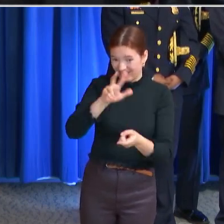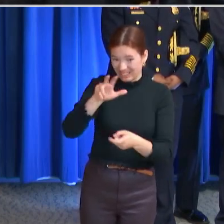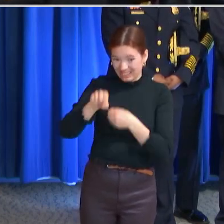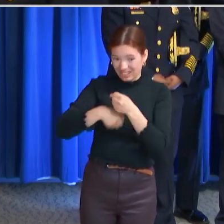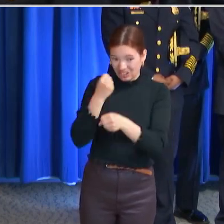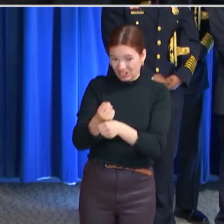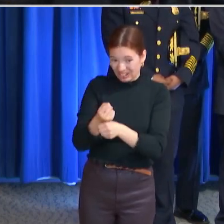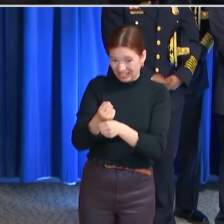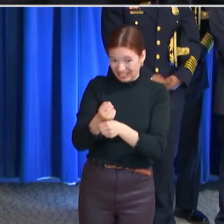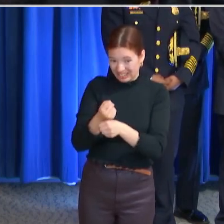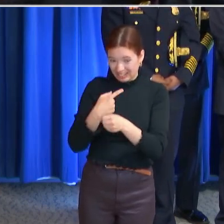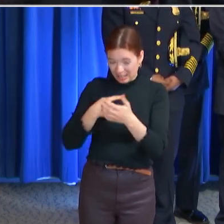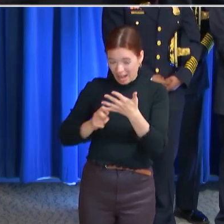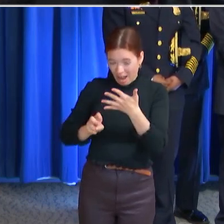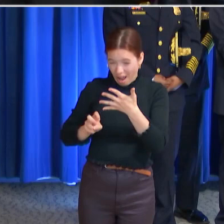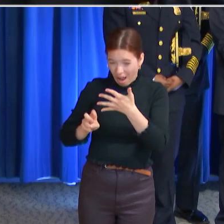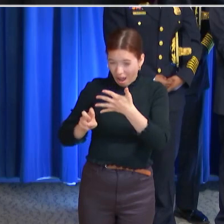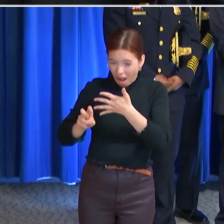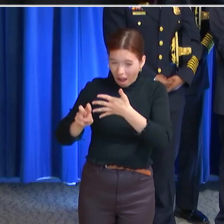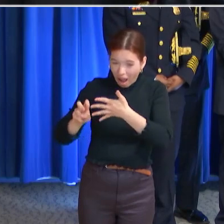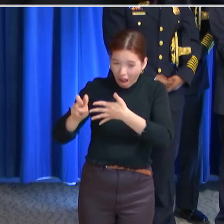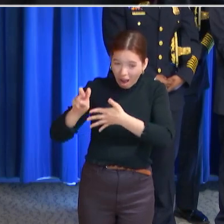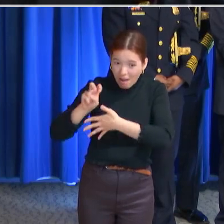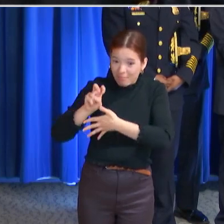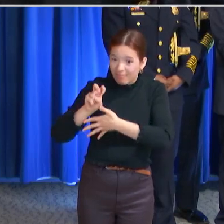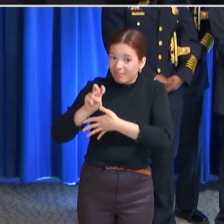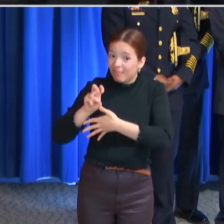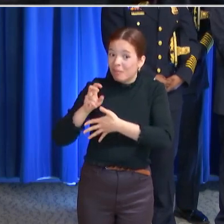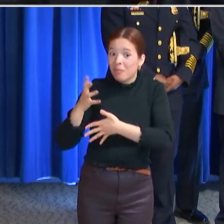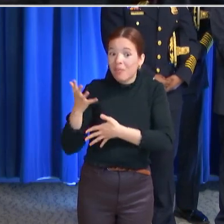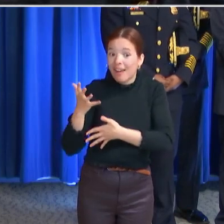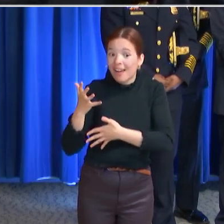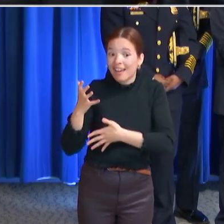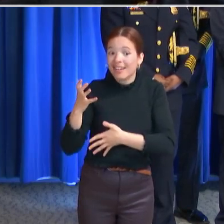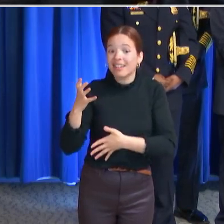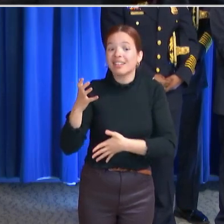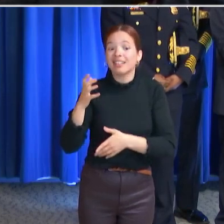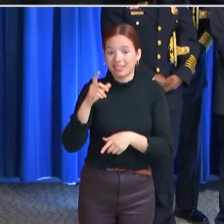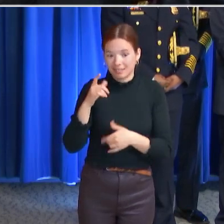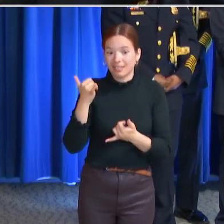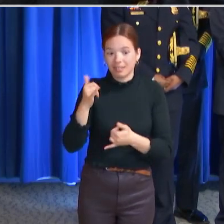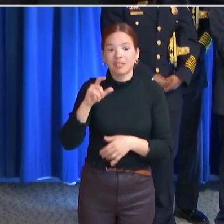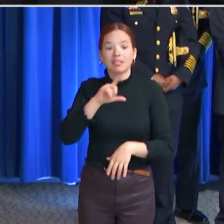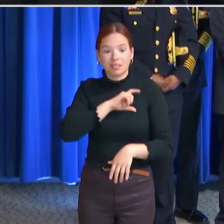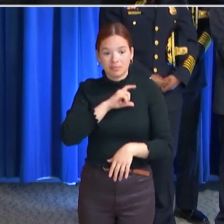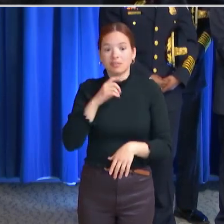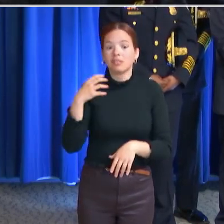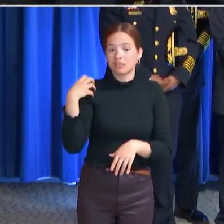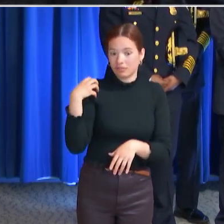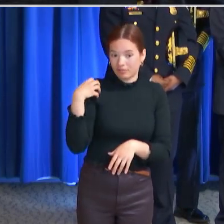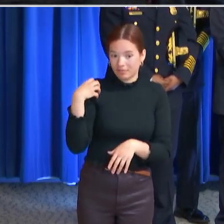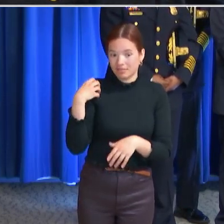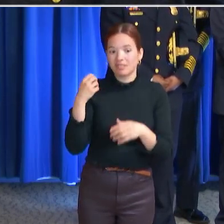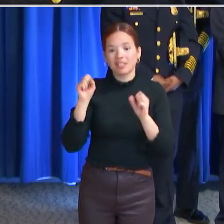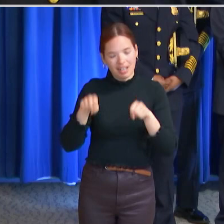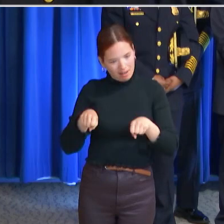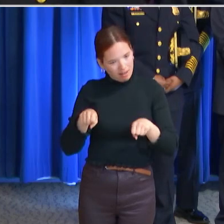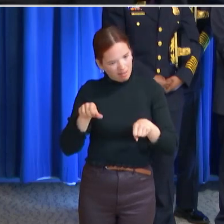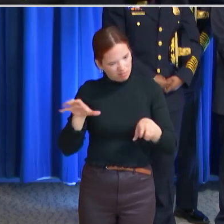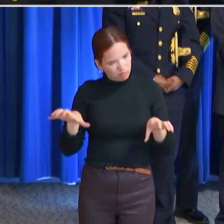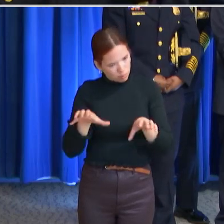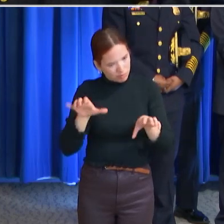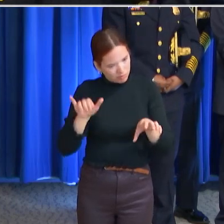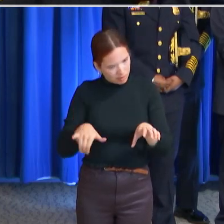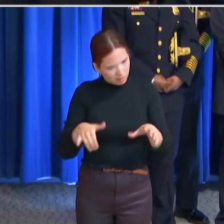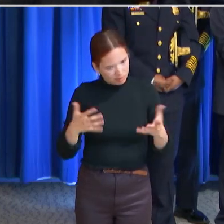the ranks to become chief of police in your hometown. He said, "Yes, it is, Madam Mayor." And so now he has earned